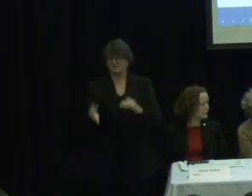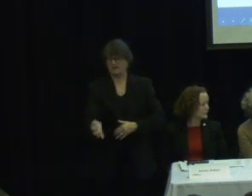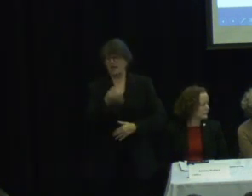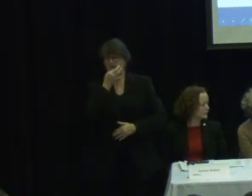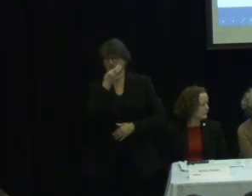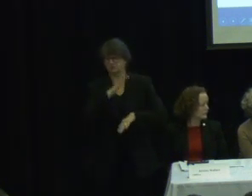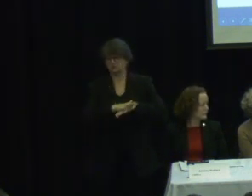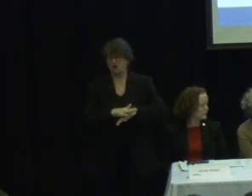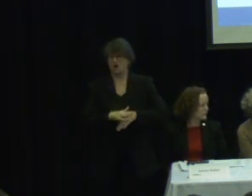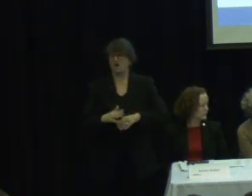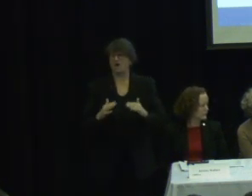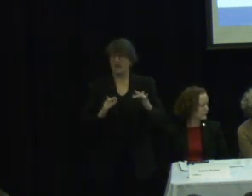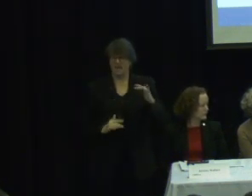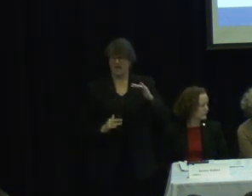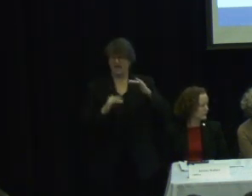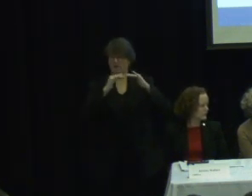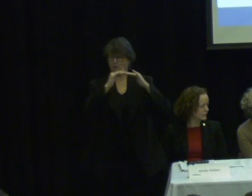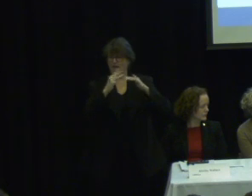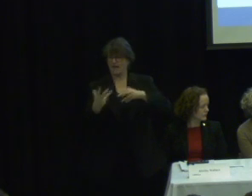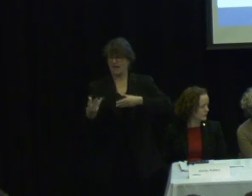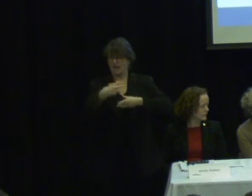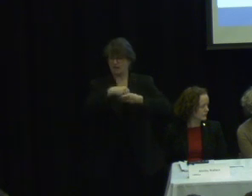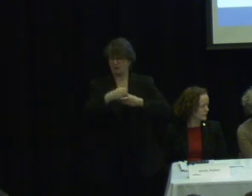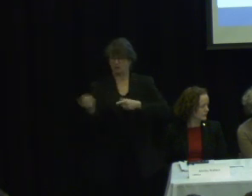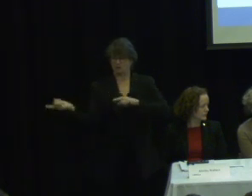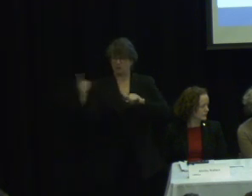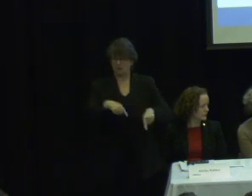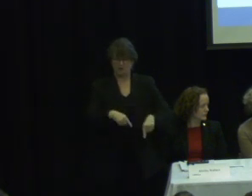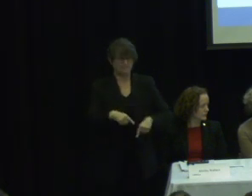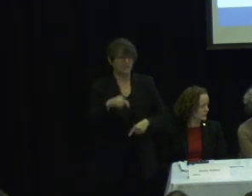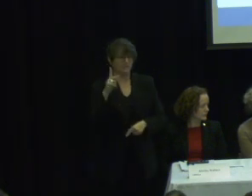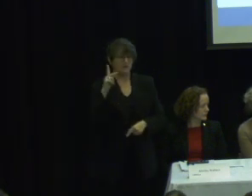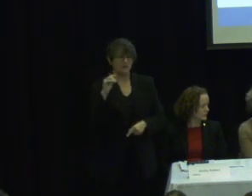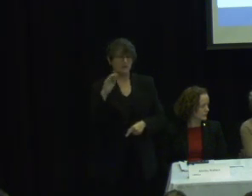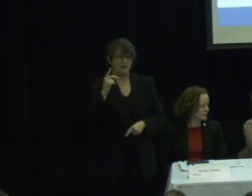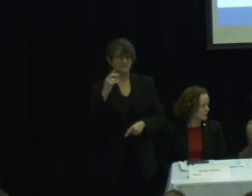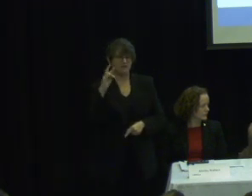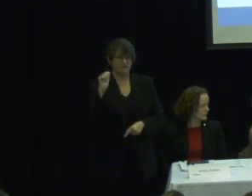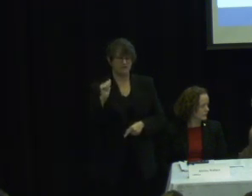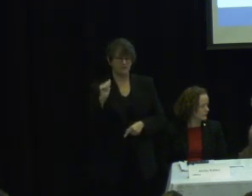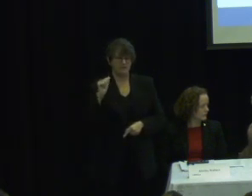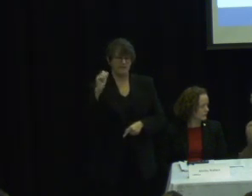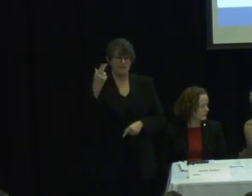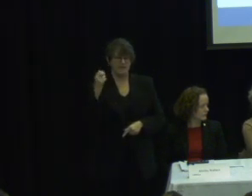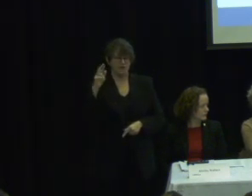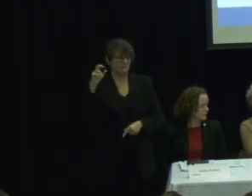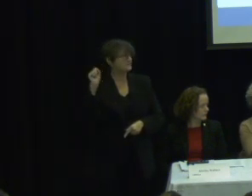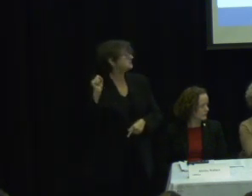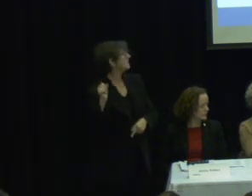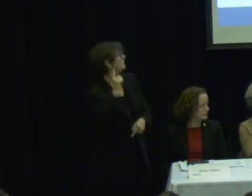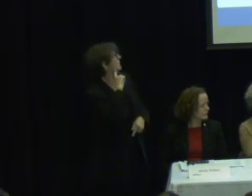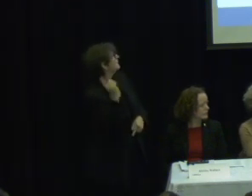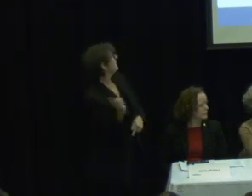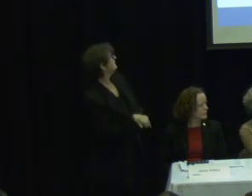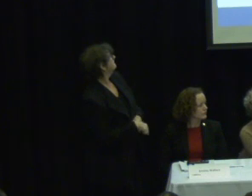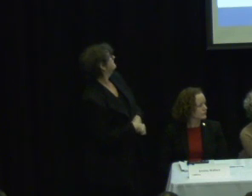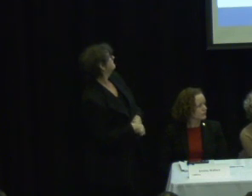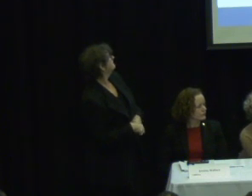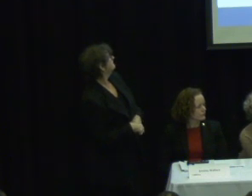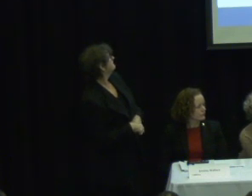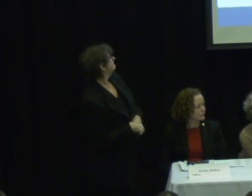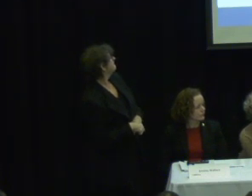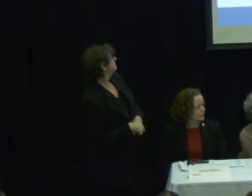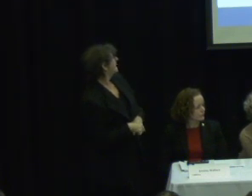to speak to us. Kendi, Carla Harris is one of the first major presidents of Morgan Stanley as